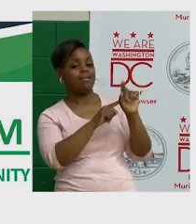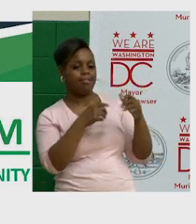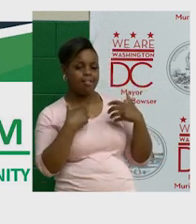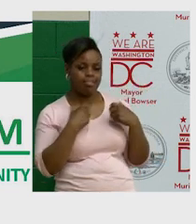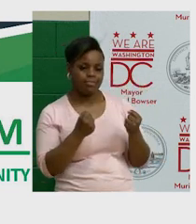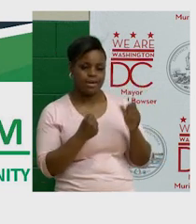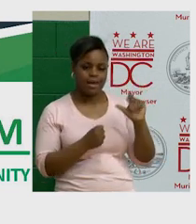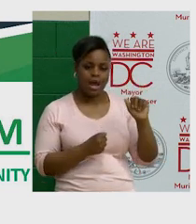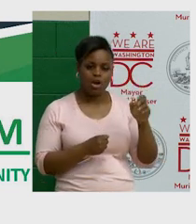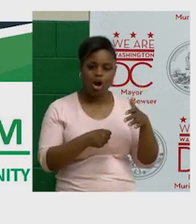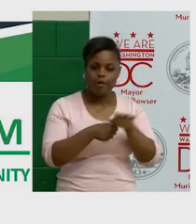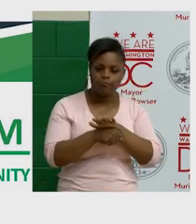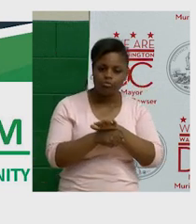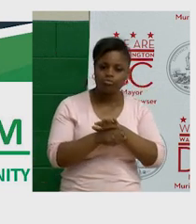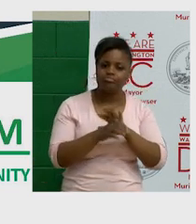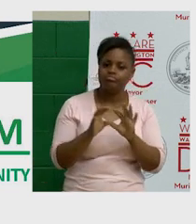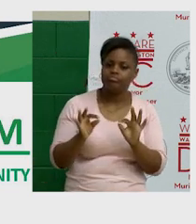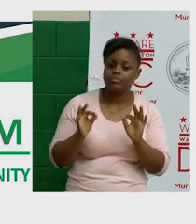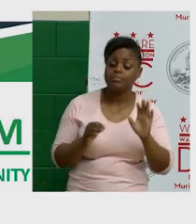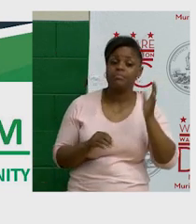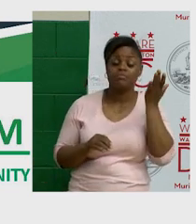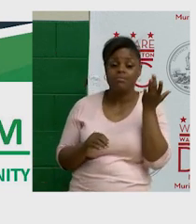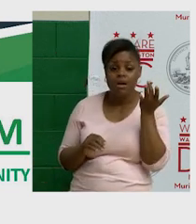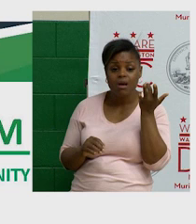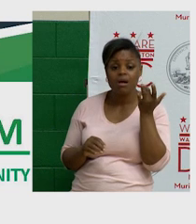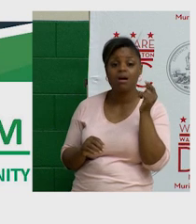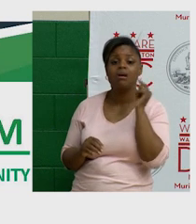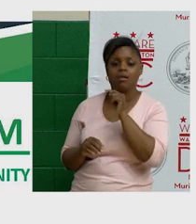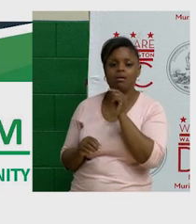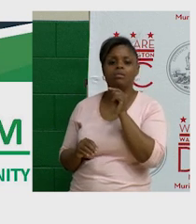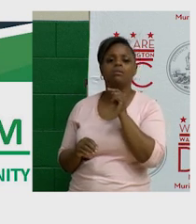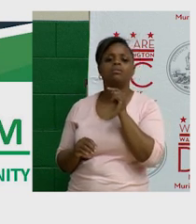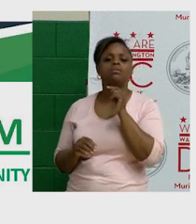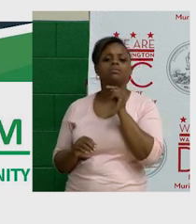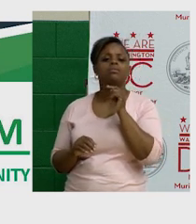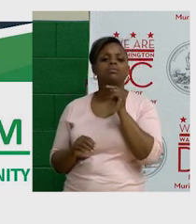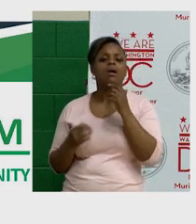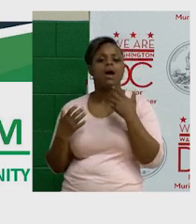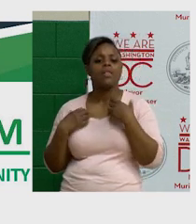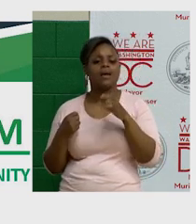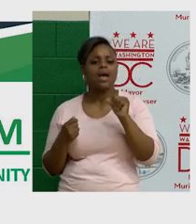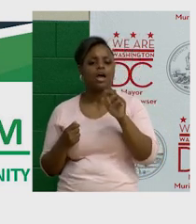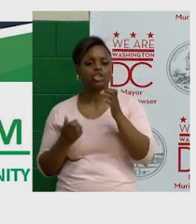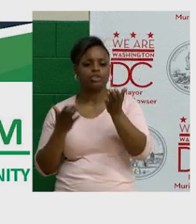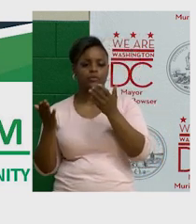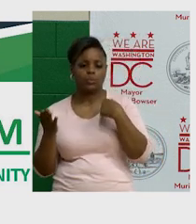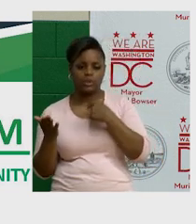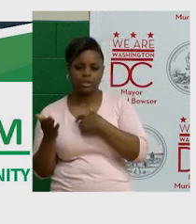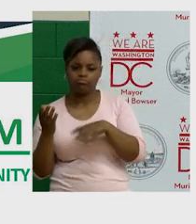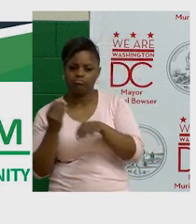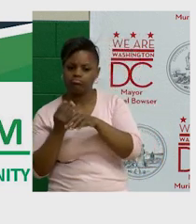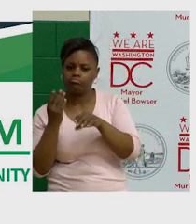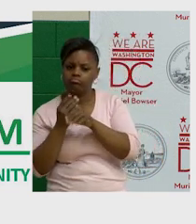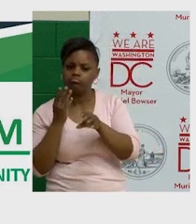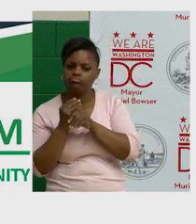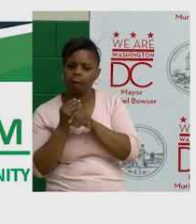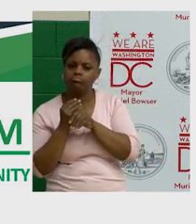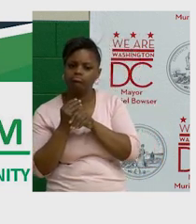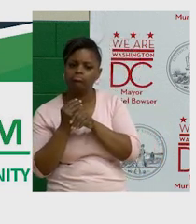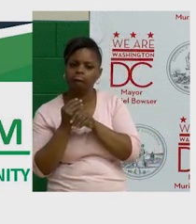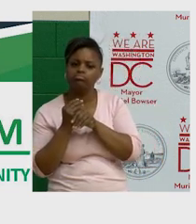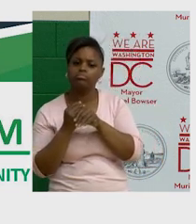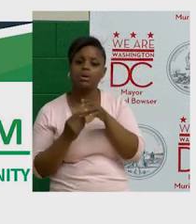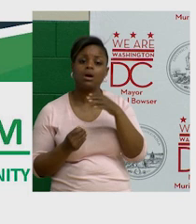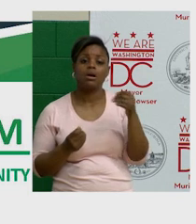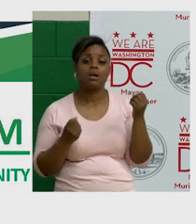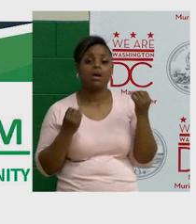of Columbia thanks to the expansions of healthcare services that we've done. And a lot of healthcare dollars flow through